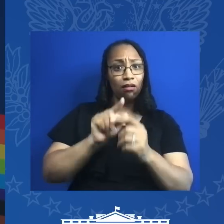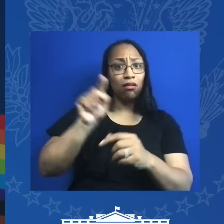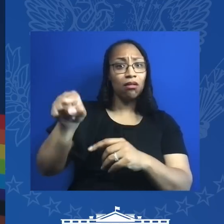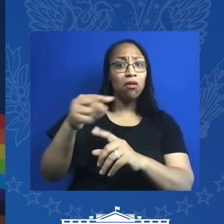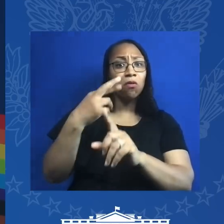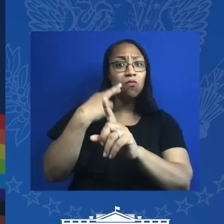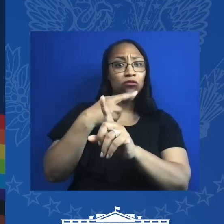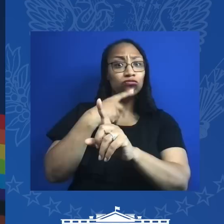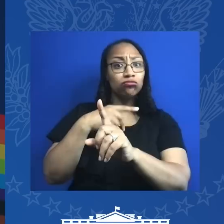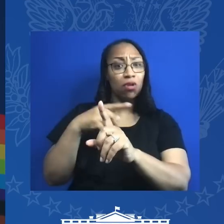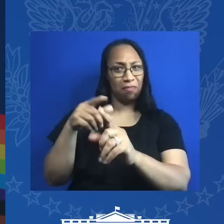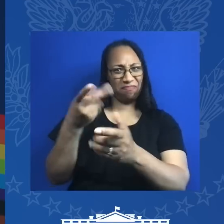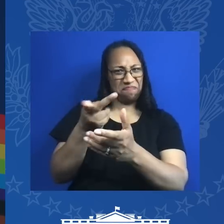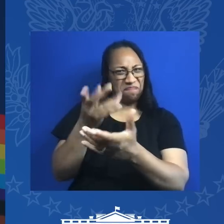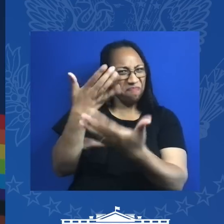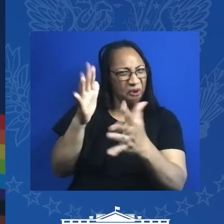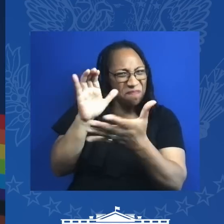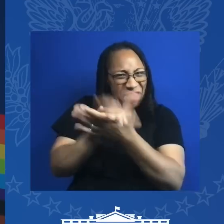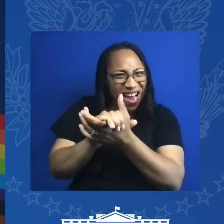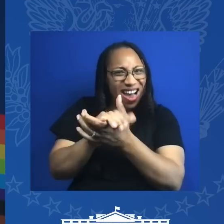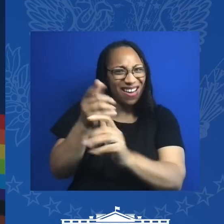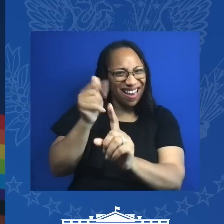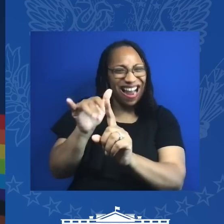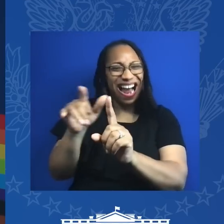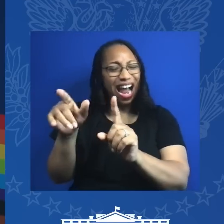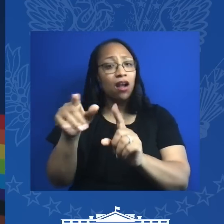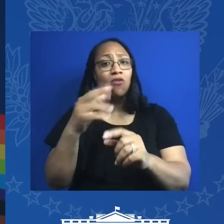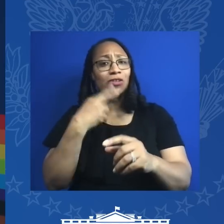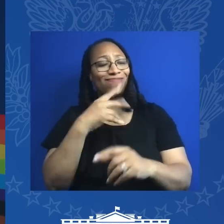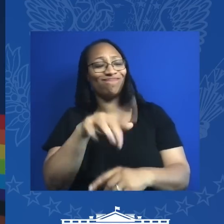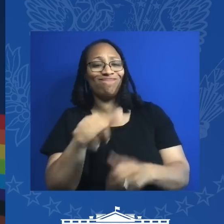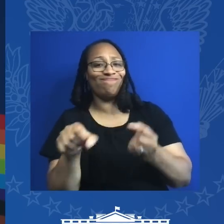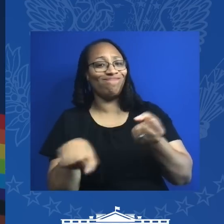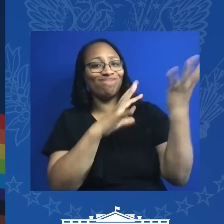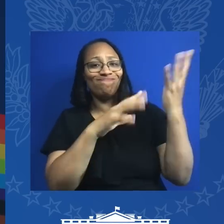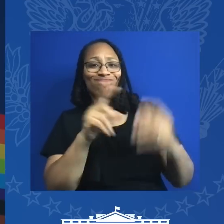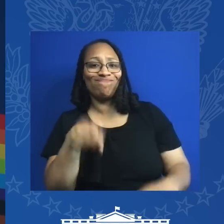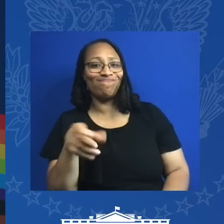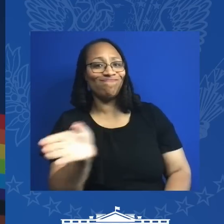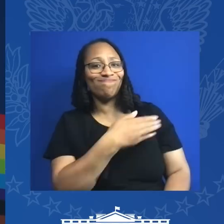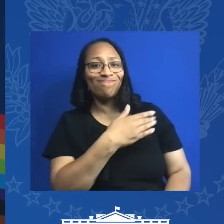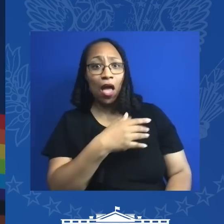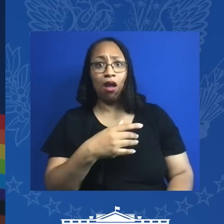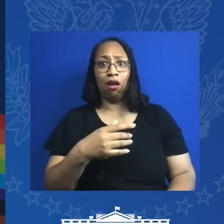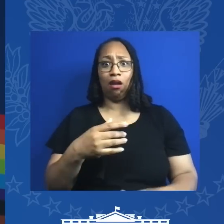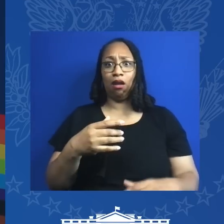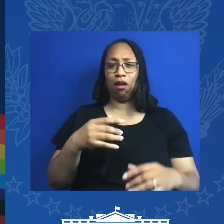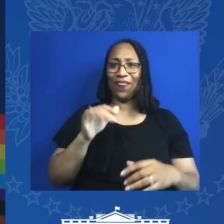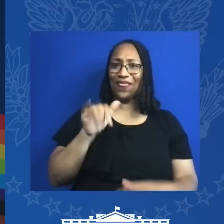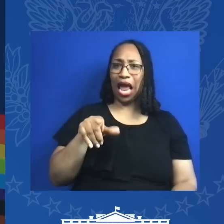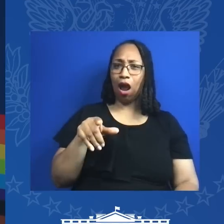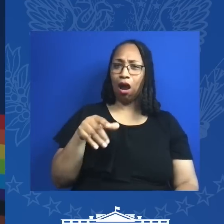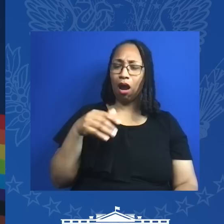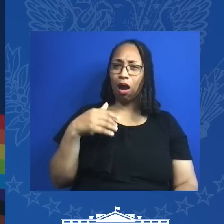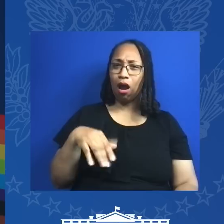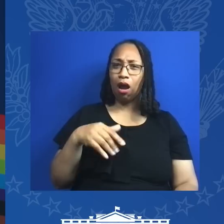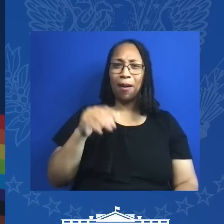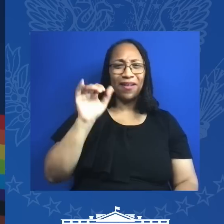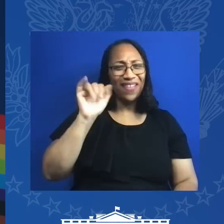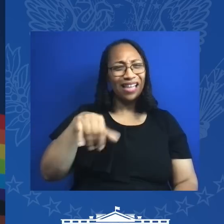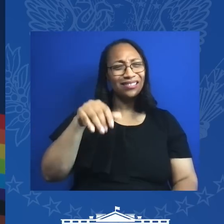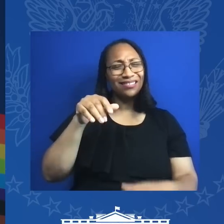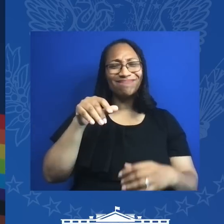That's why the Congress must pass and send me the Equality Act to codify protections for the LGBT